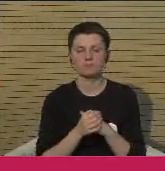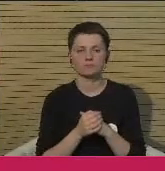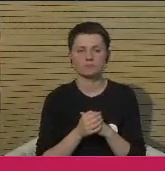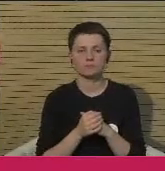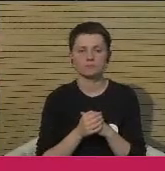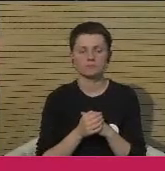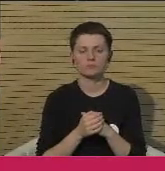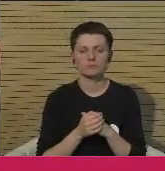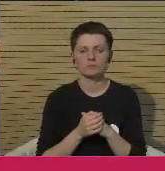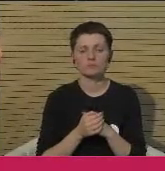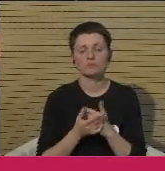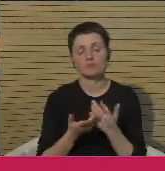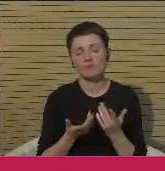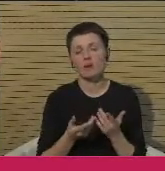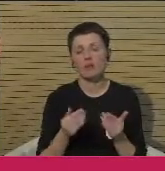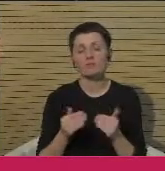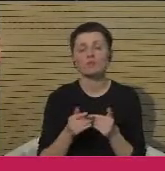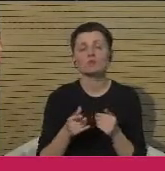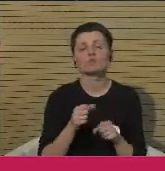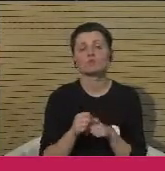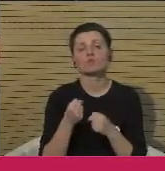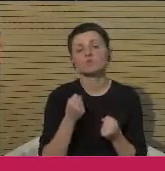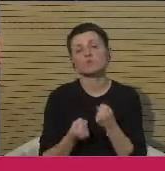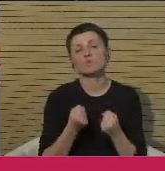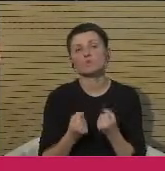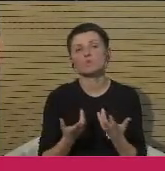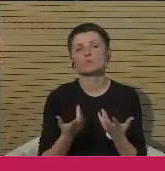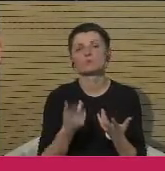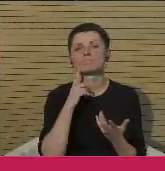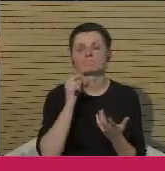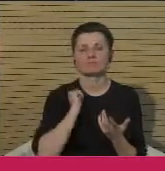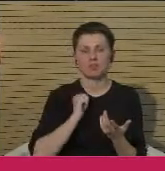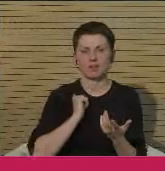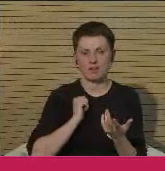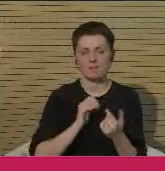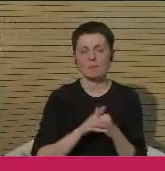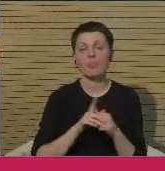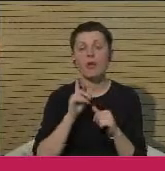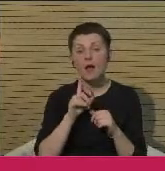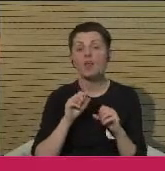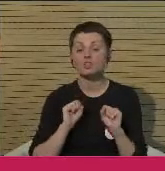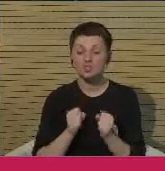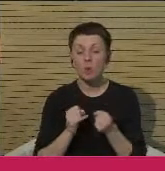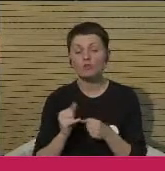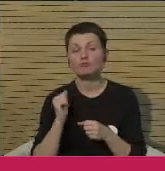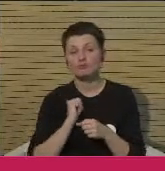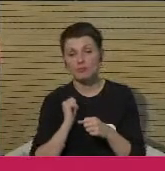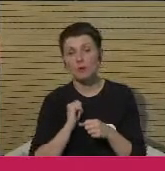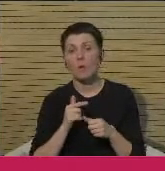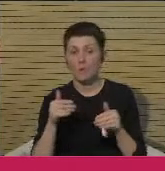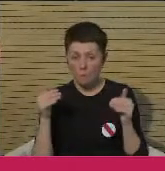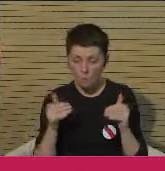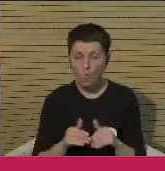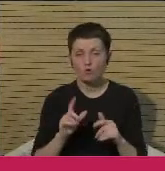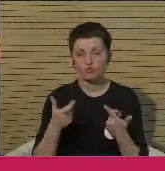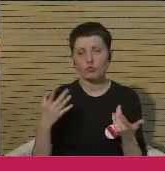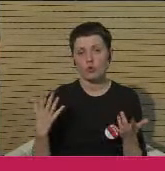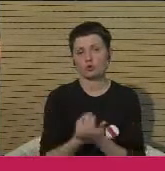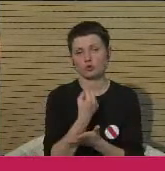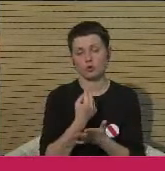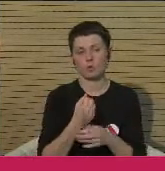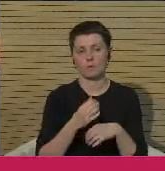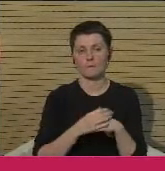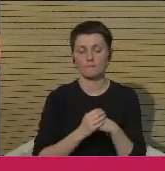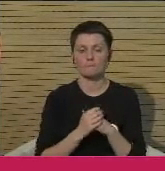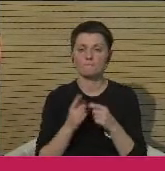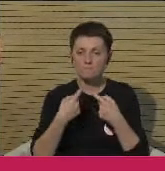success is possible on this human perspective, and it's going to be difficult. Waiting is difficult, but acting and waiting, you can